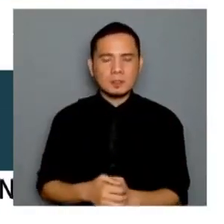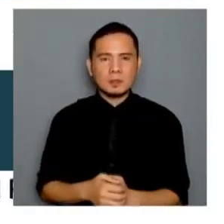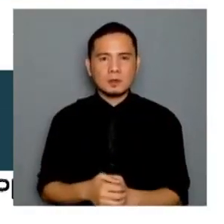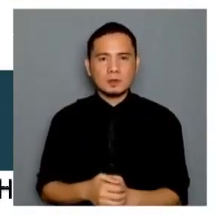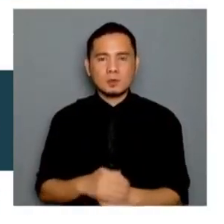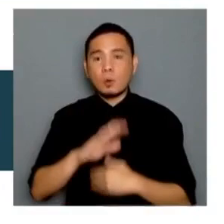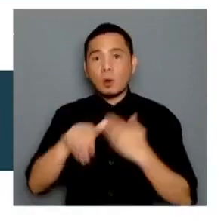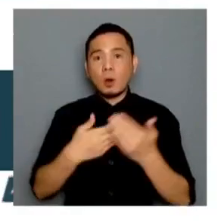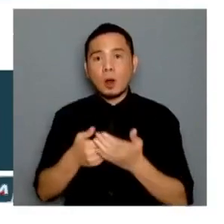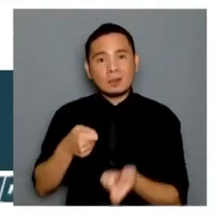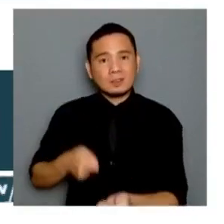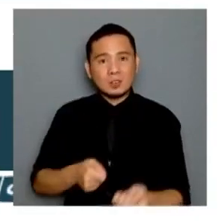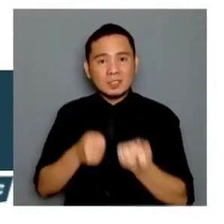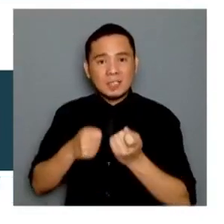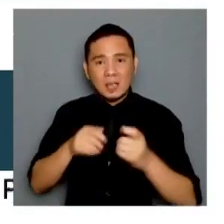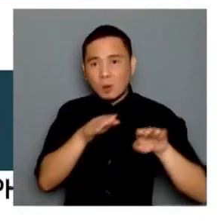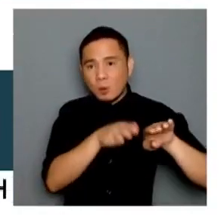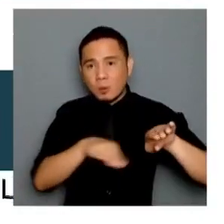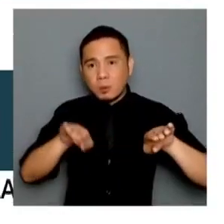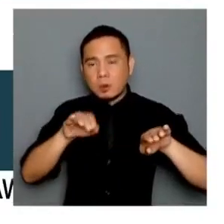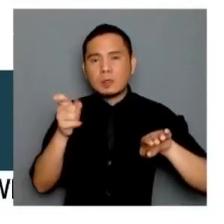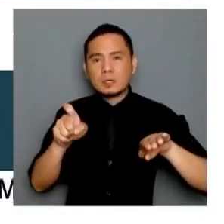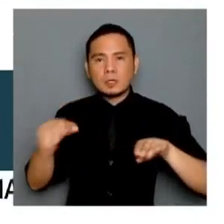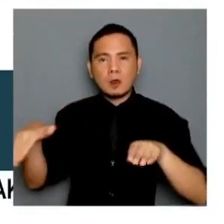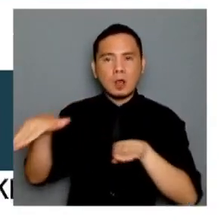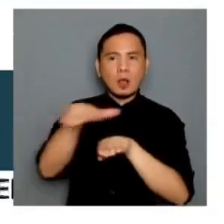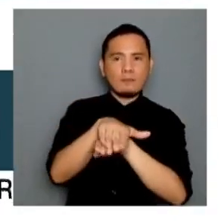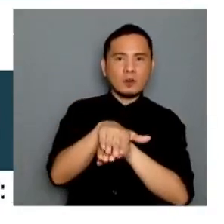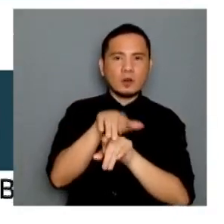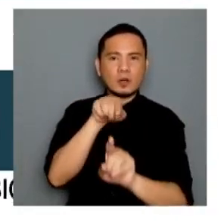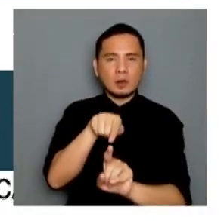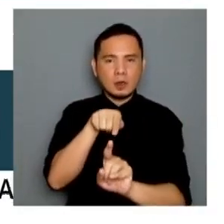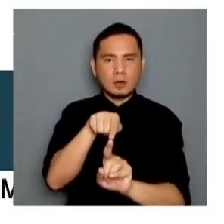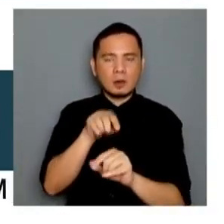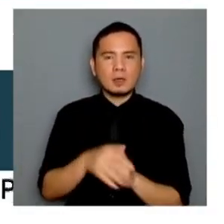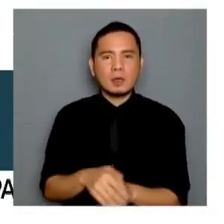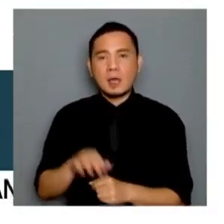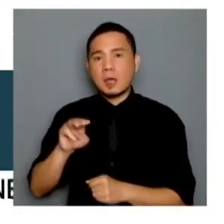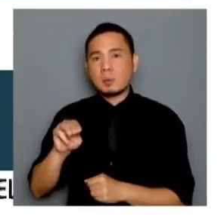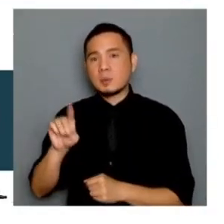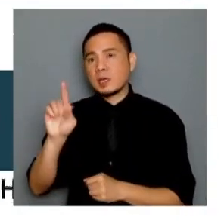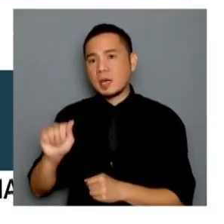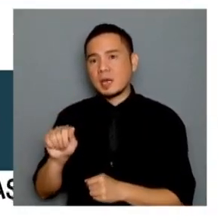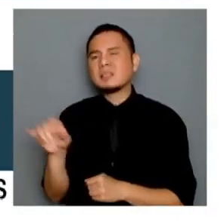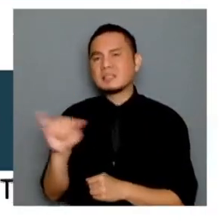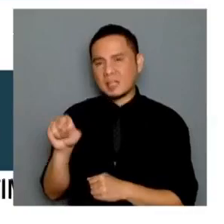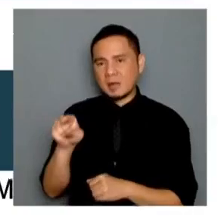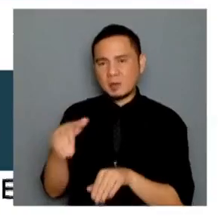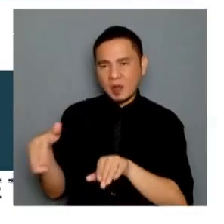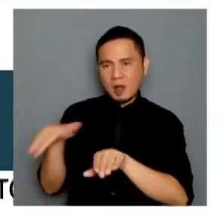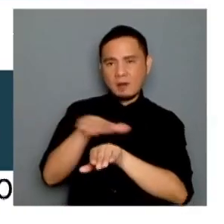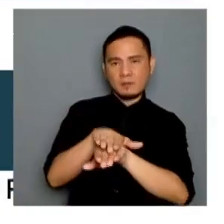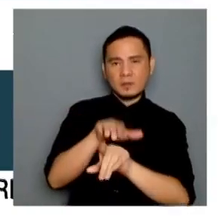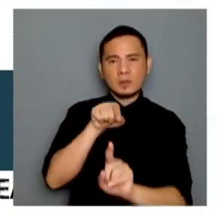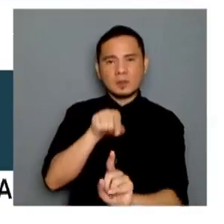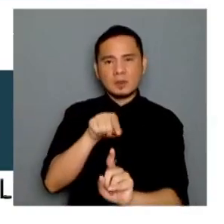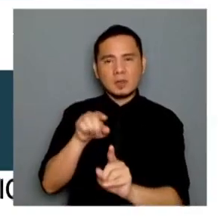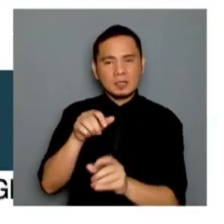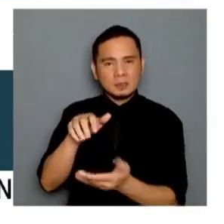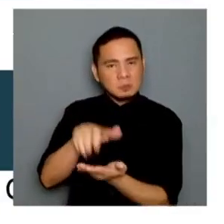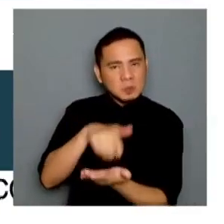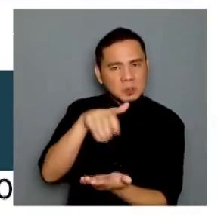covered, along with the MMDA diggings as well. And the single traffic